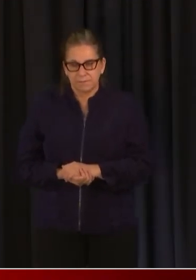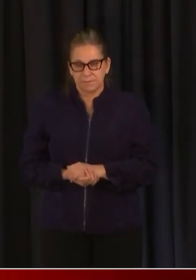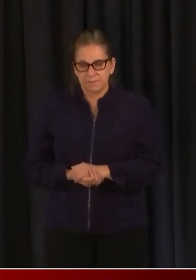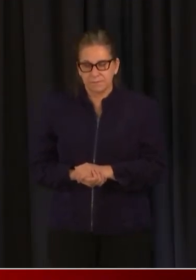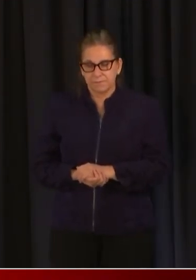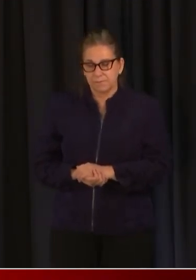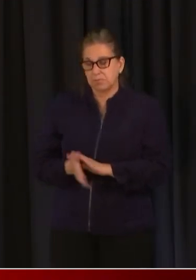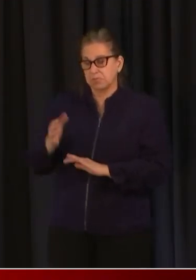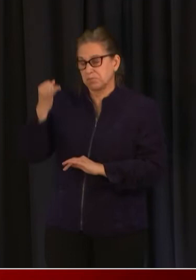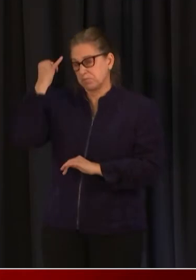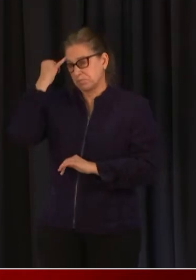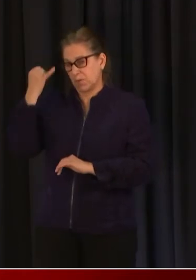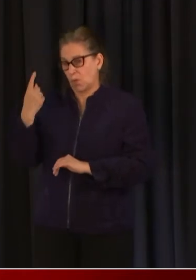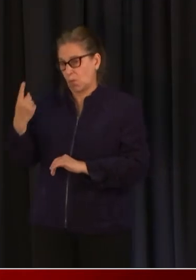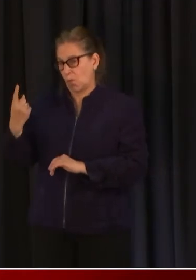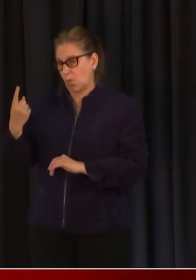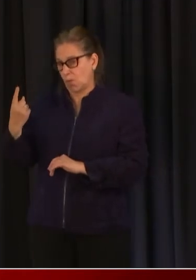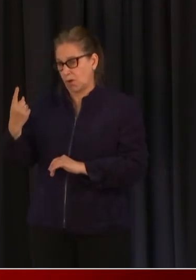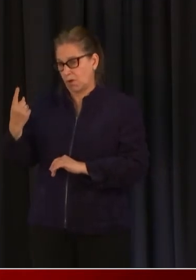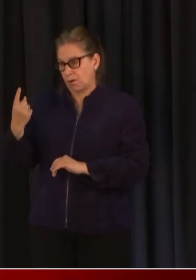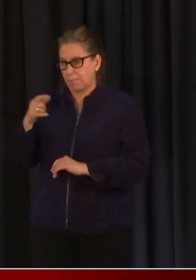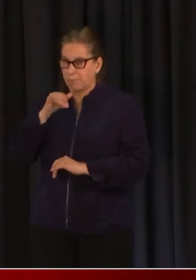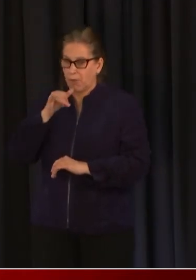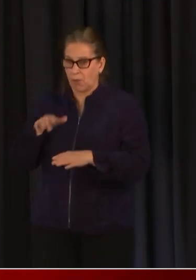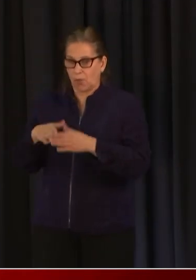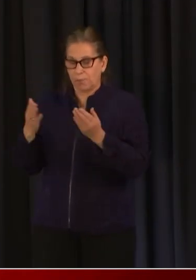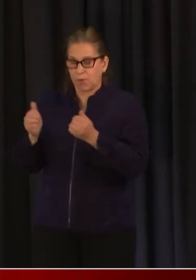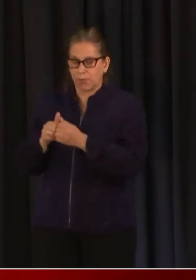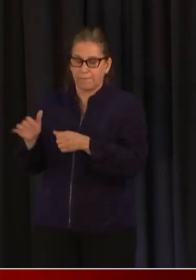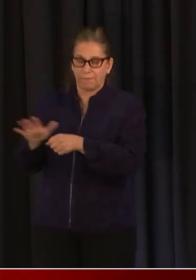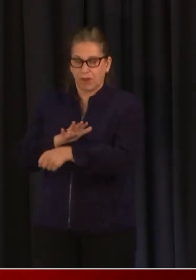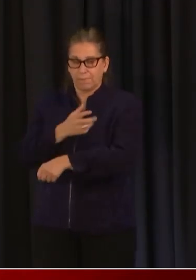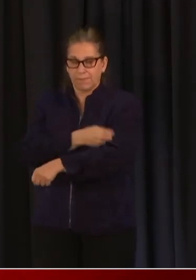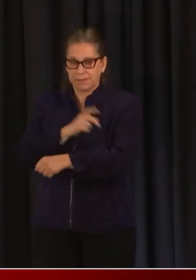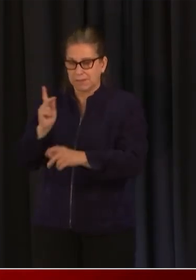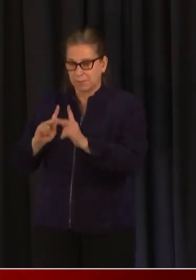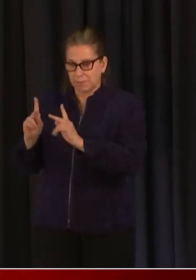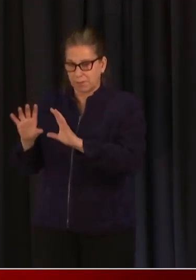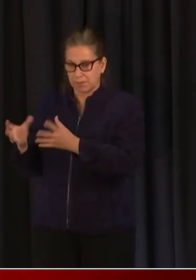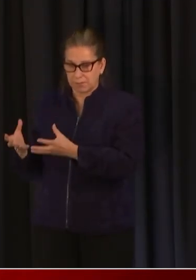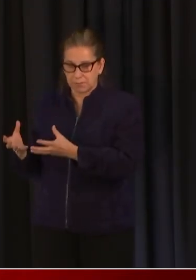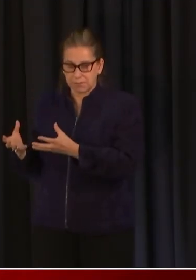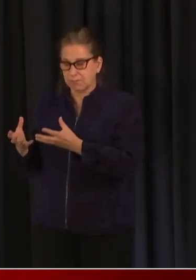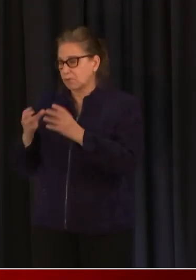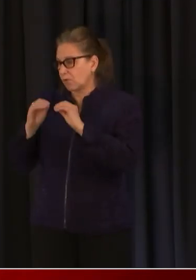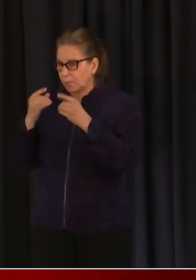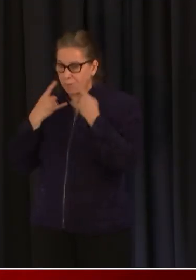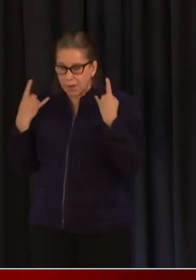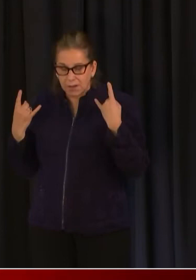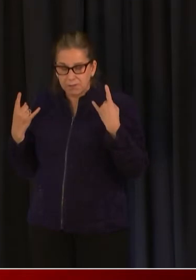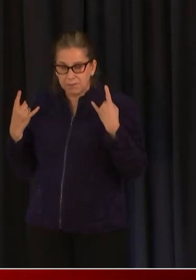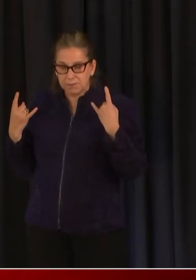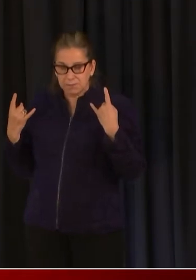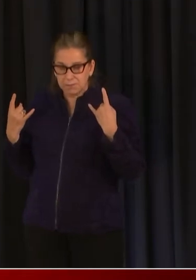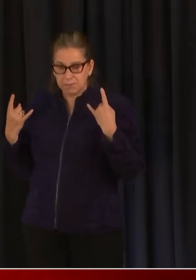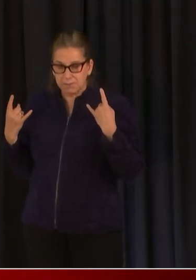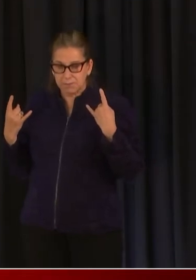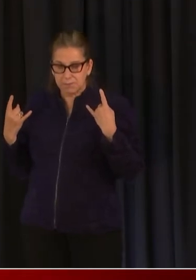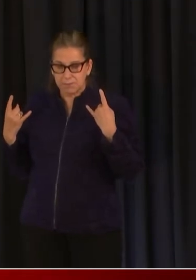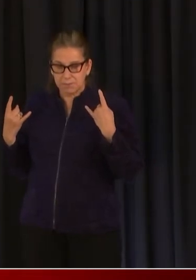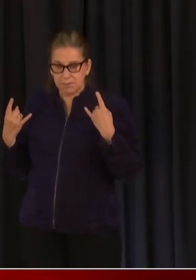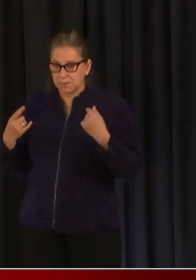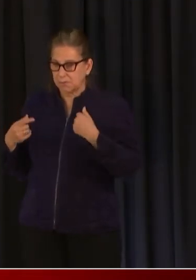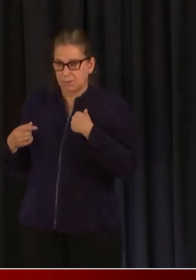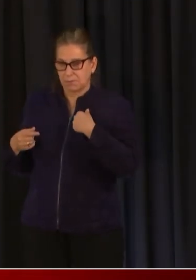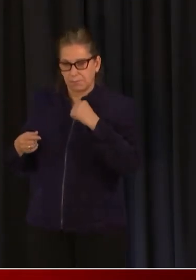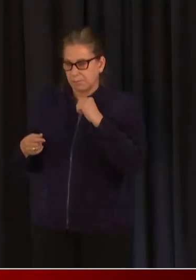only opens to fully vaccinated people, it can open with dancing and full capacity and no mask and all of those things. We are not at